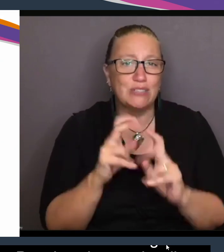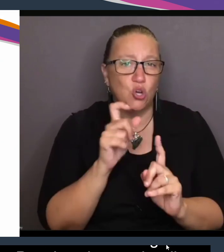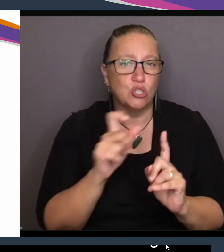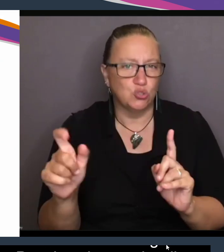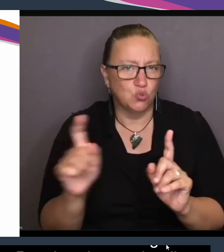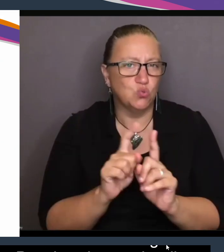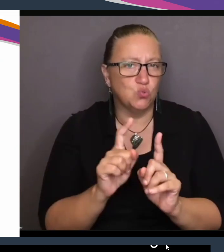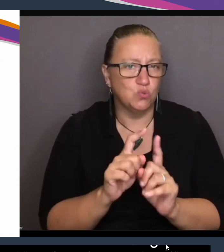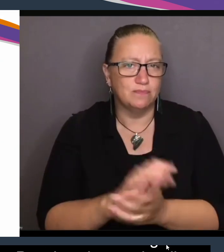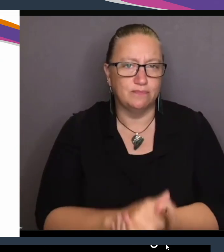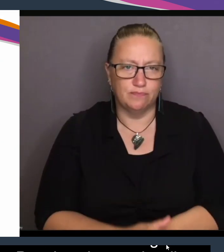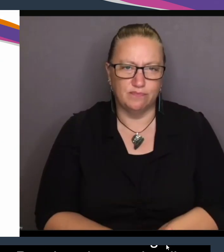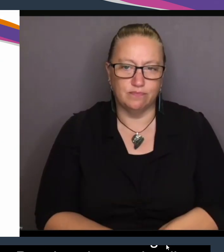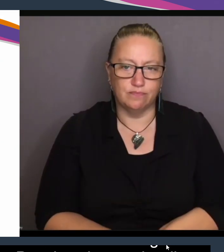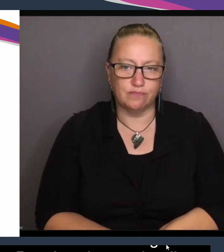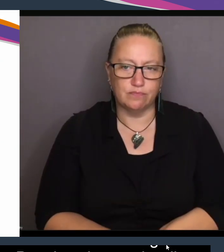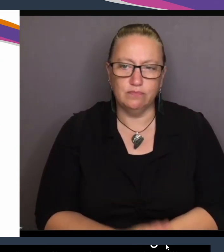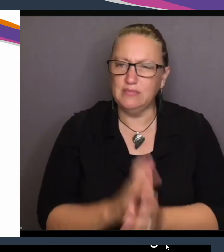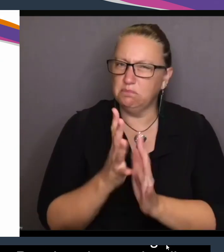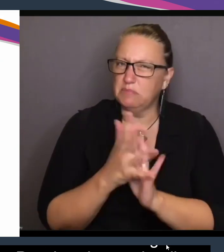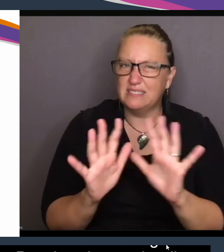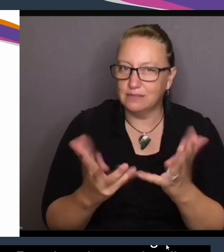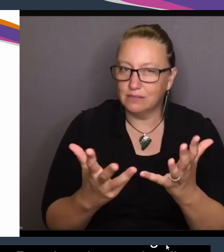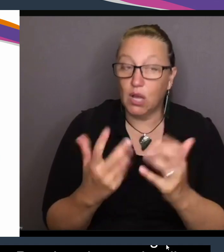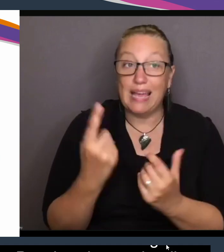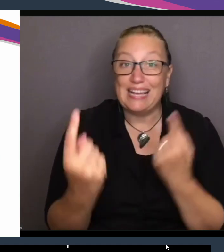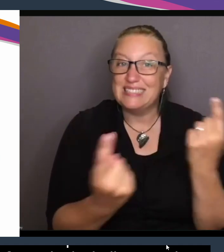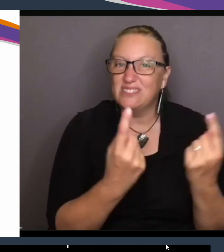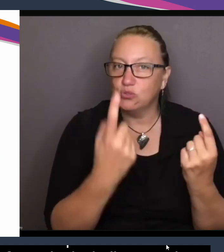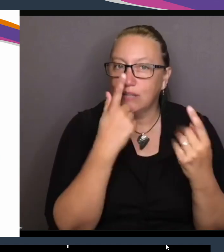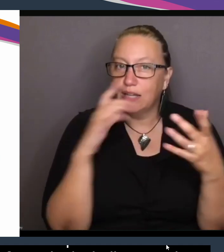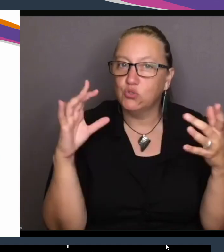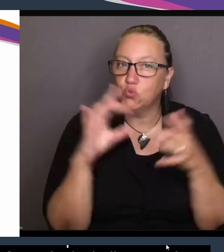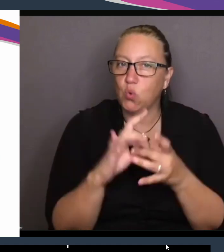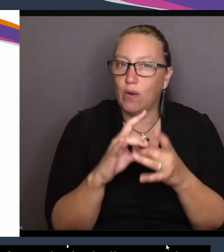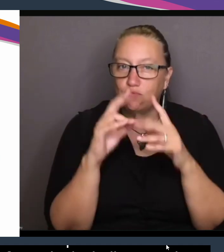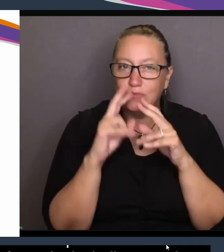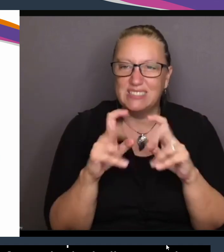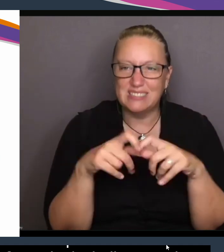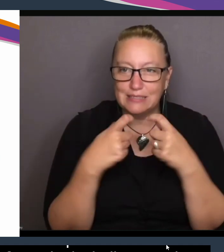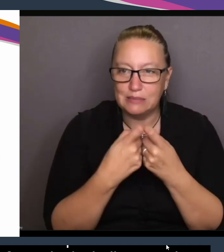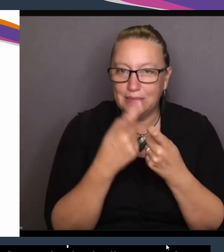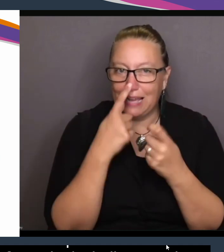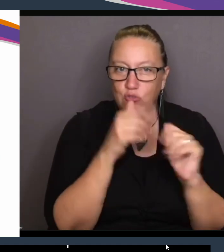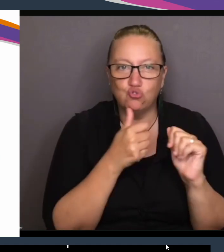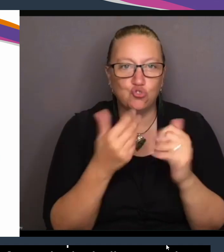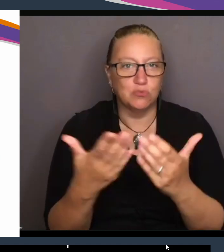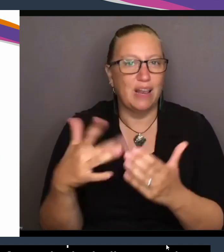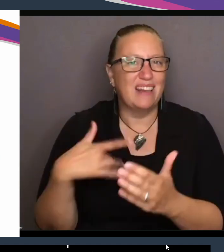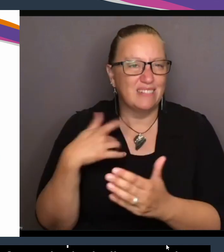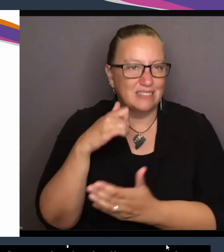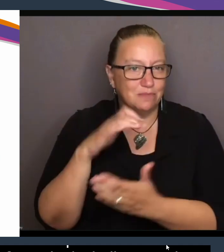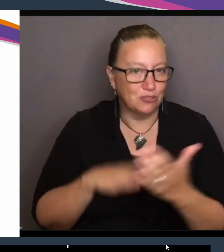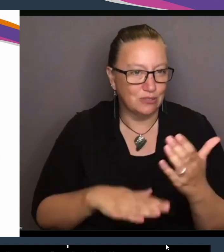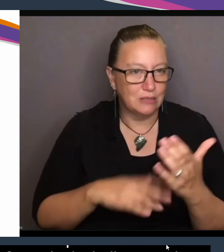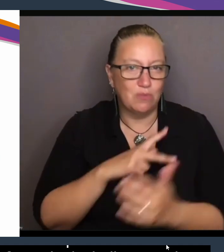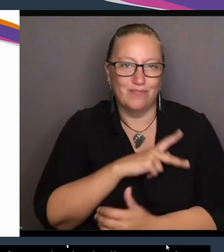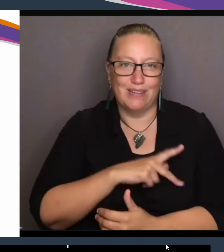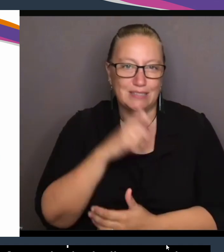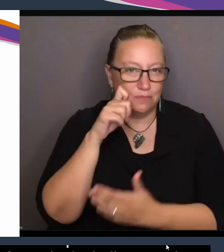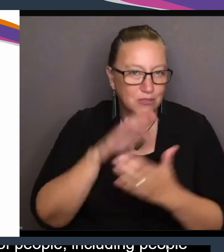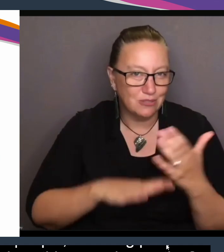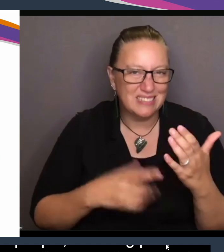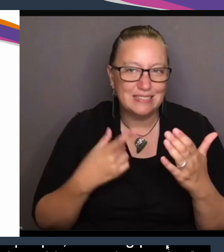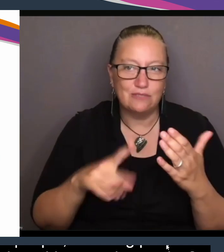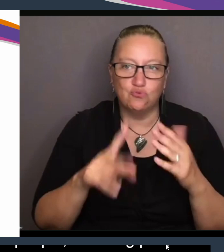in practice? Individuals can join a research team and contribute lived expertise, professional expertise and research